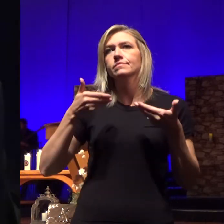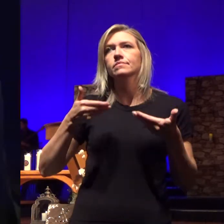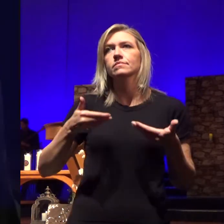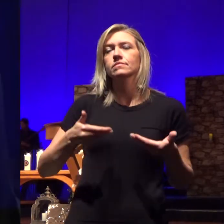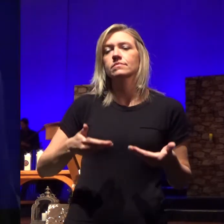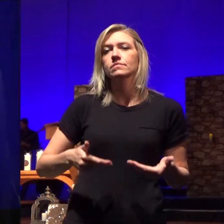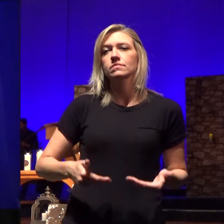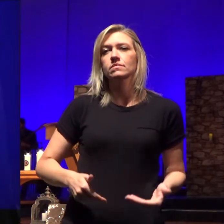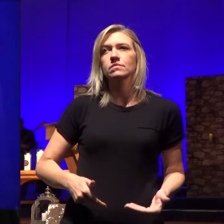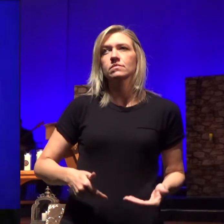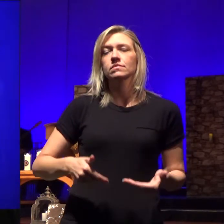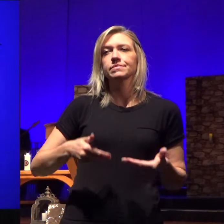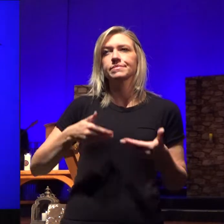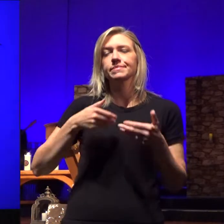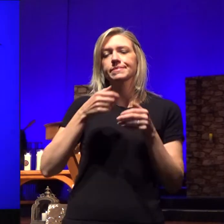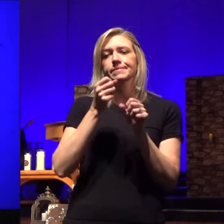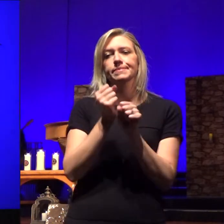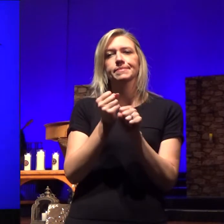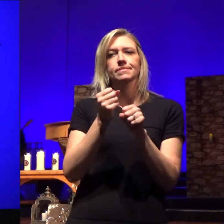I am made